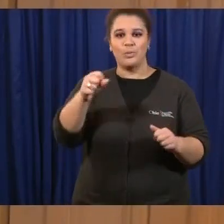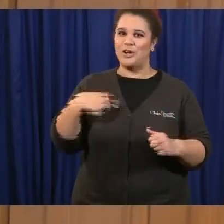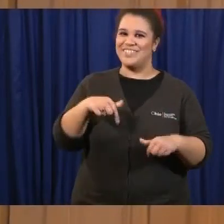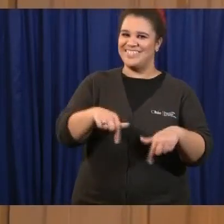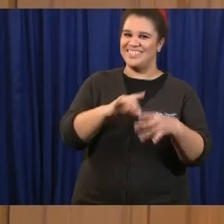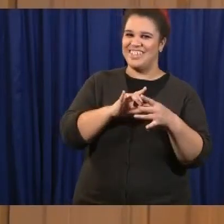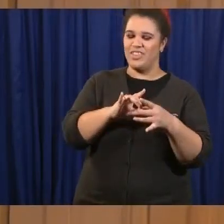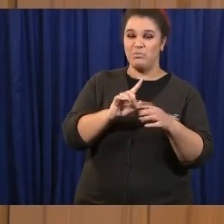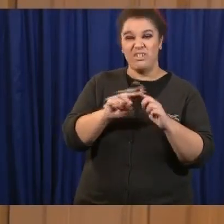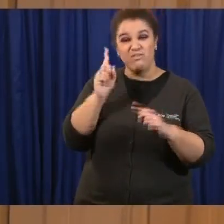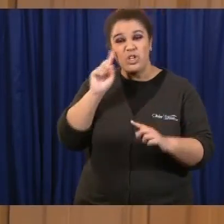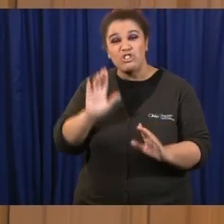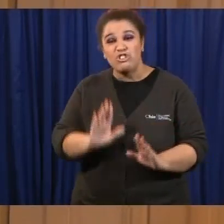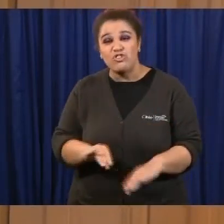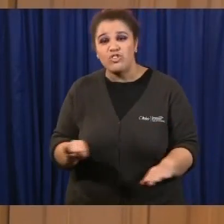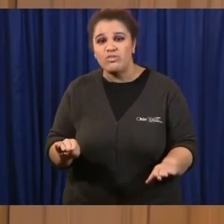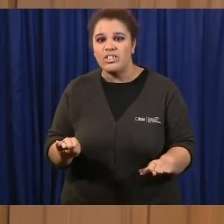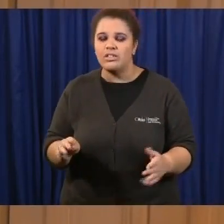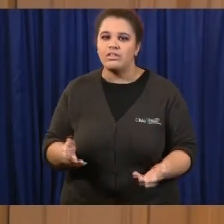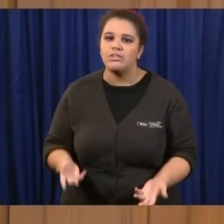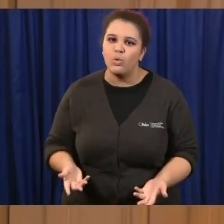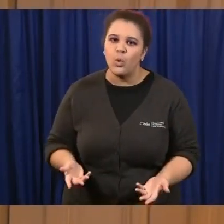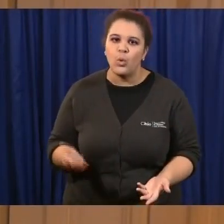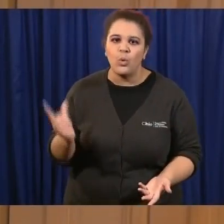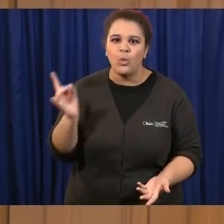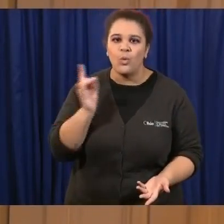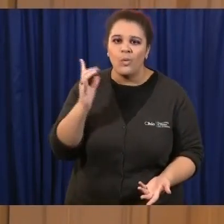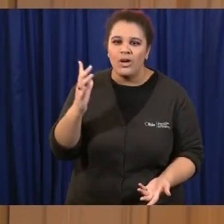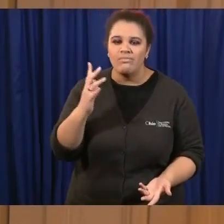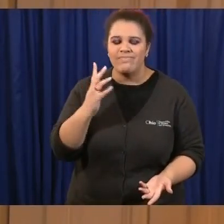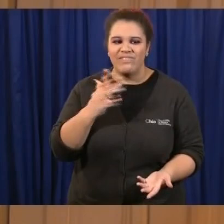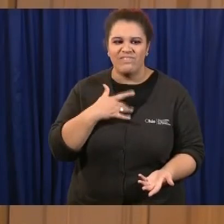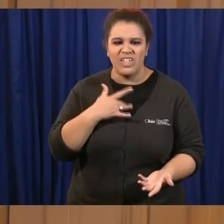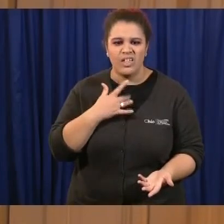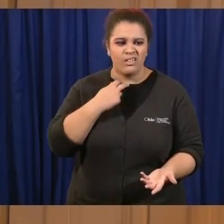it. What would you say to the kids who are sort of stuck at home and don't really